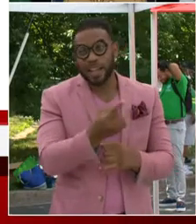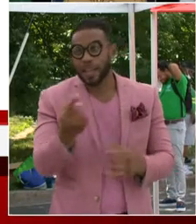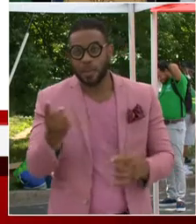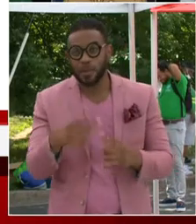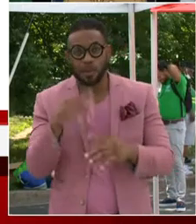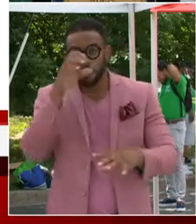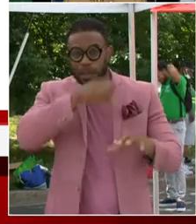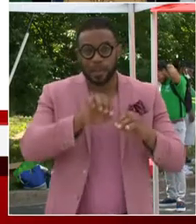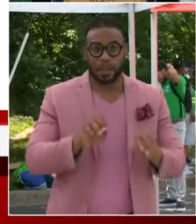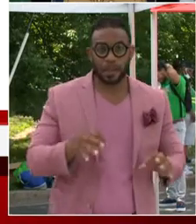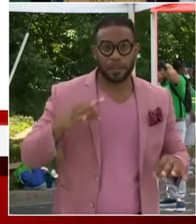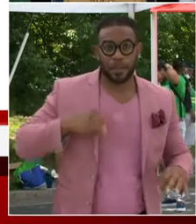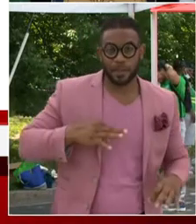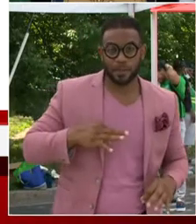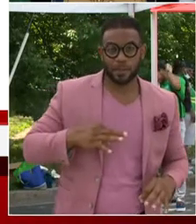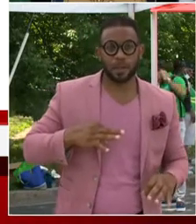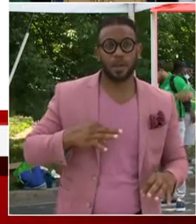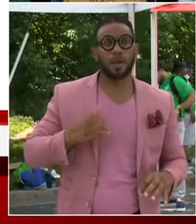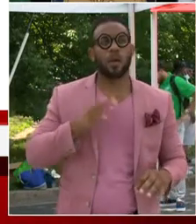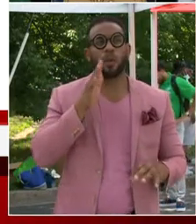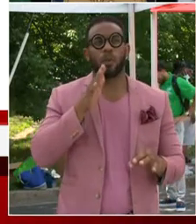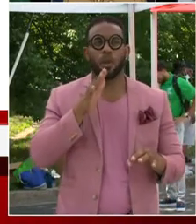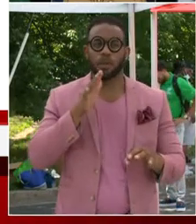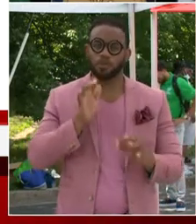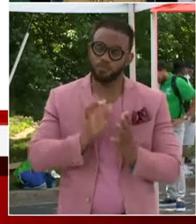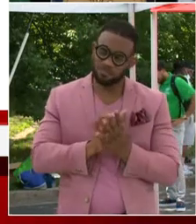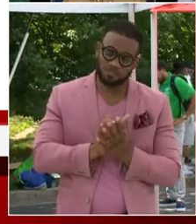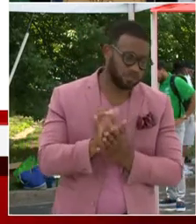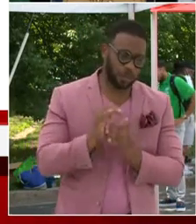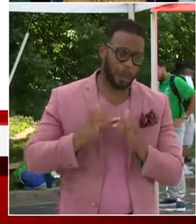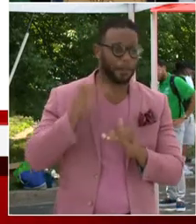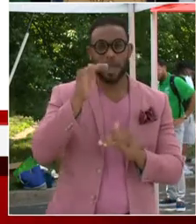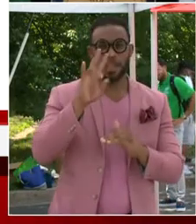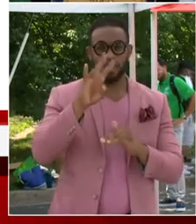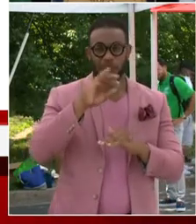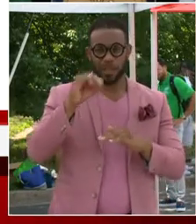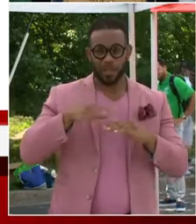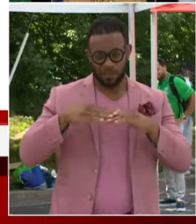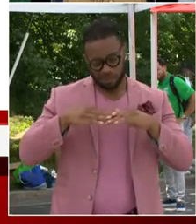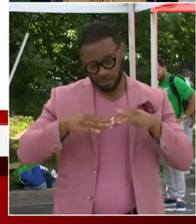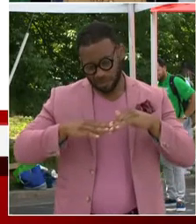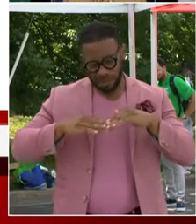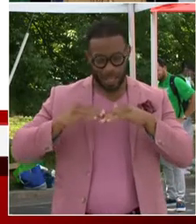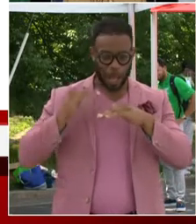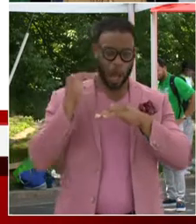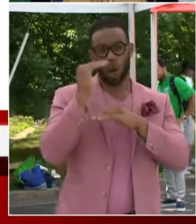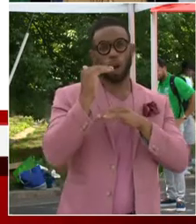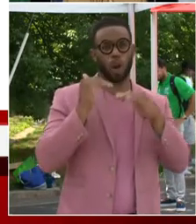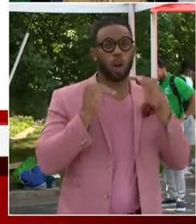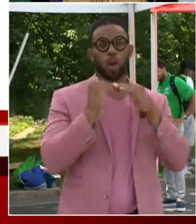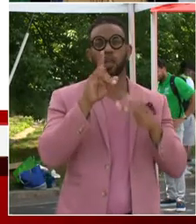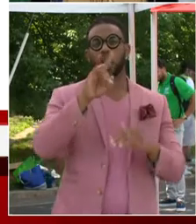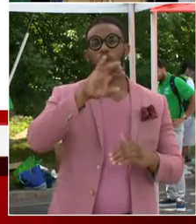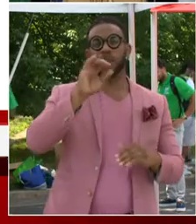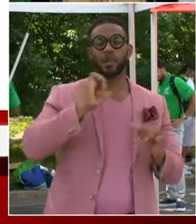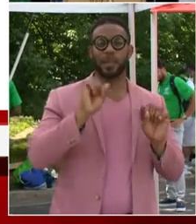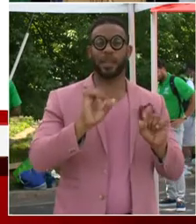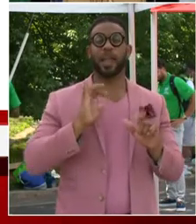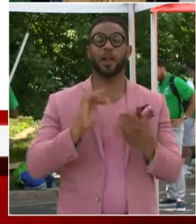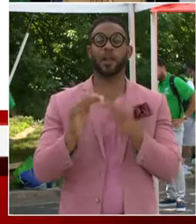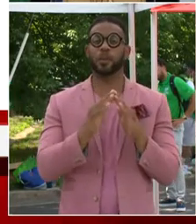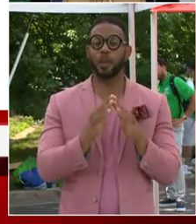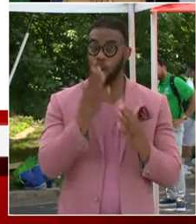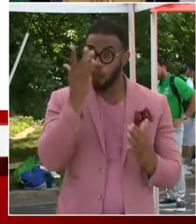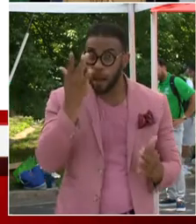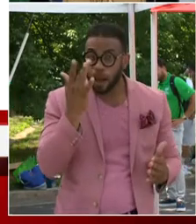anyone to miss out on that benefit. So we're going to plow past 70% and get as close to 100% as we can in our